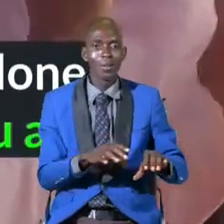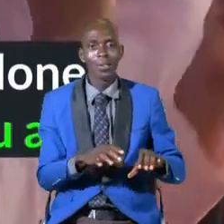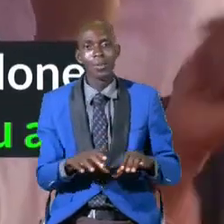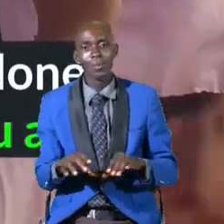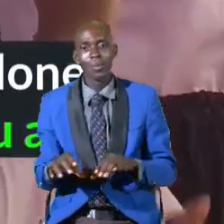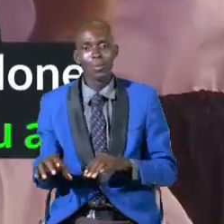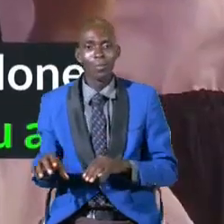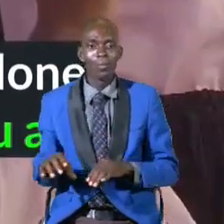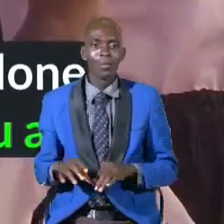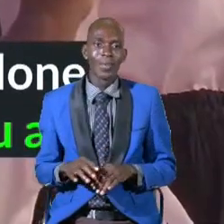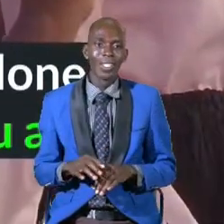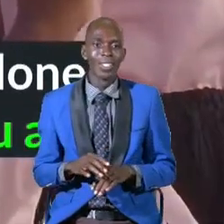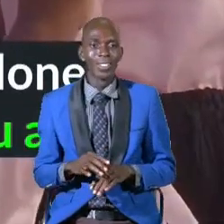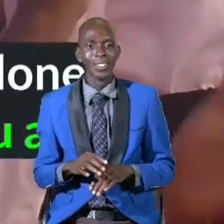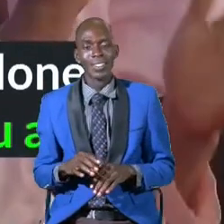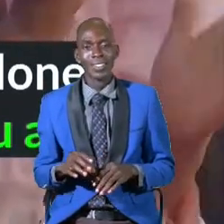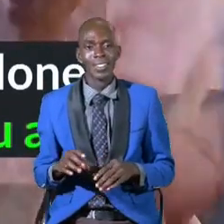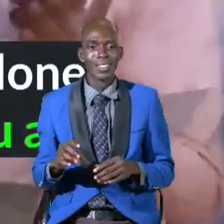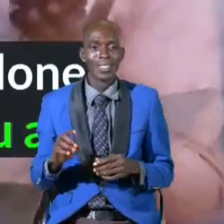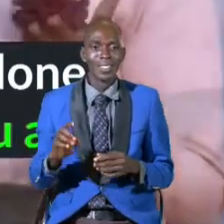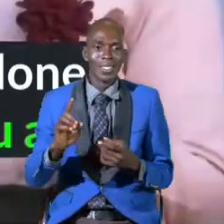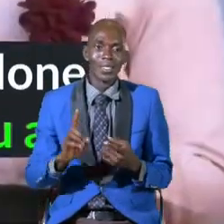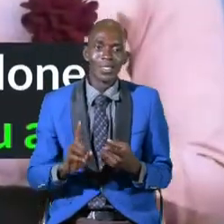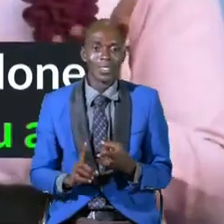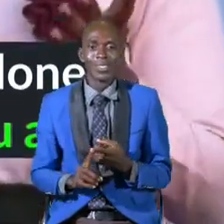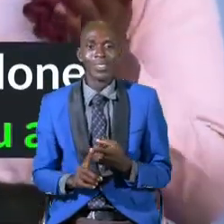done. And all there's greater things to